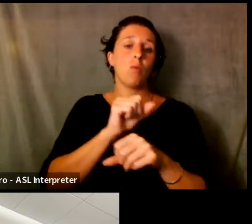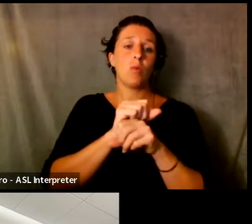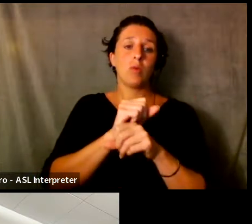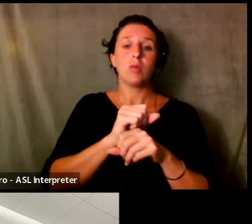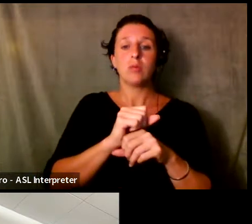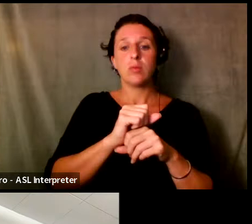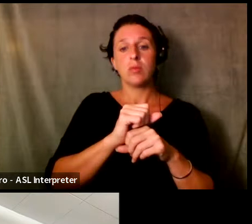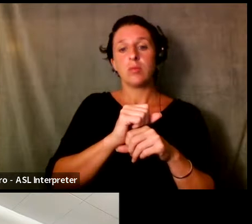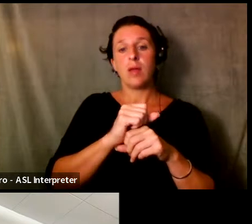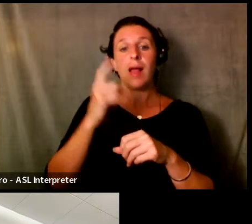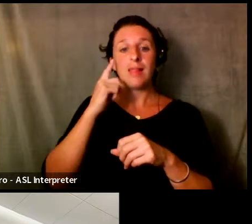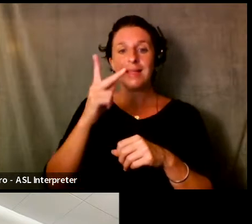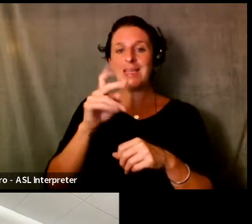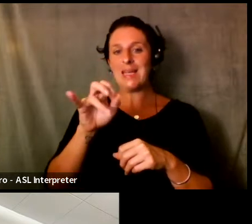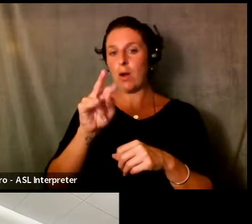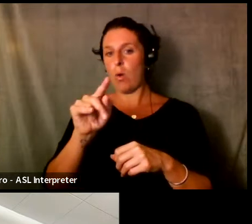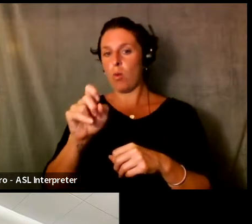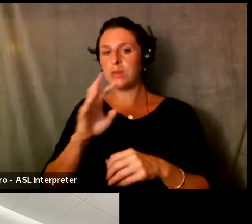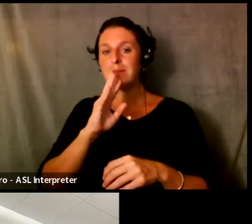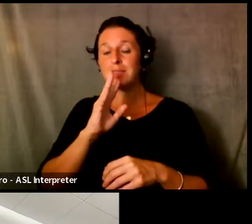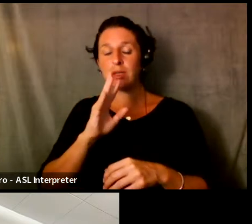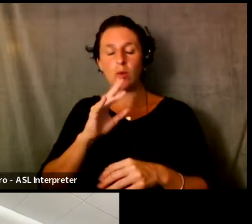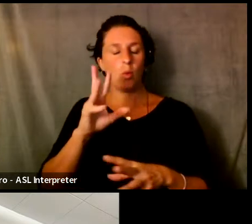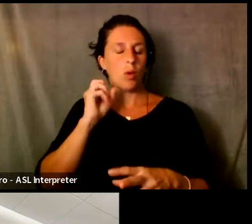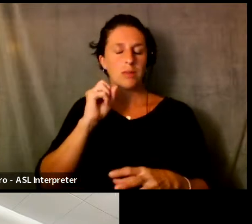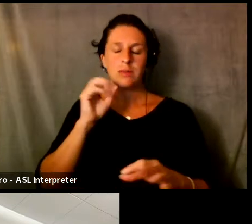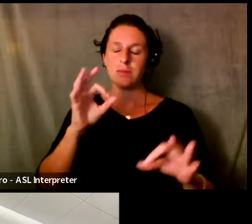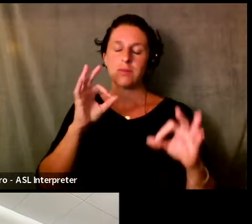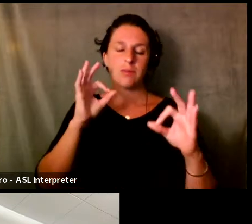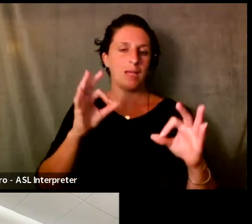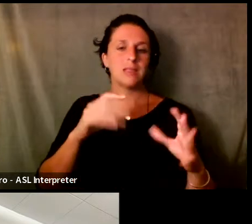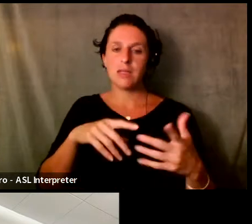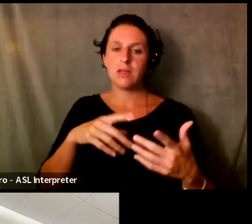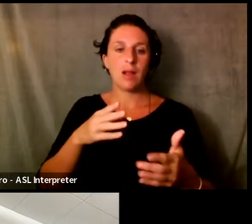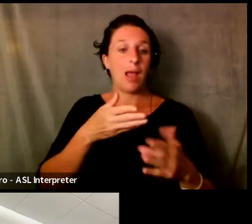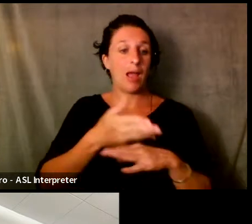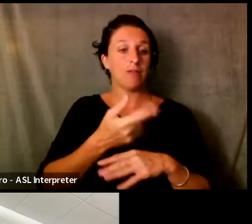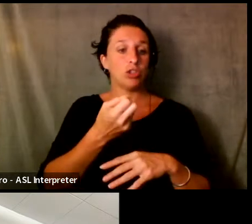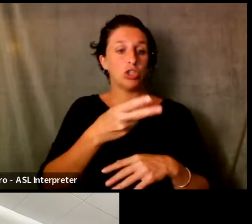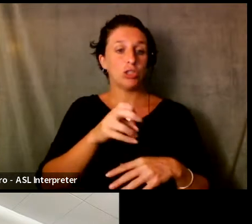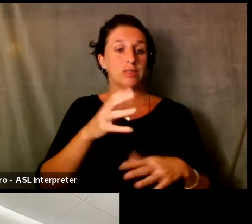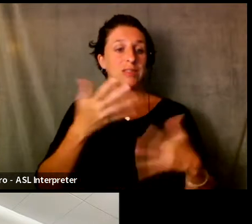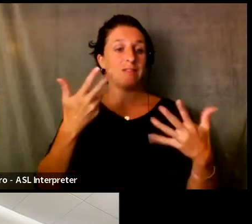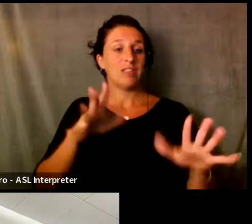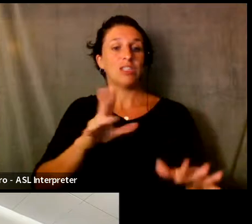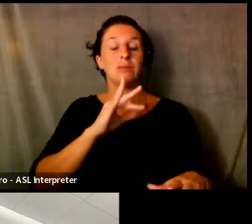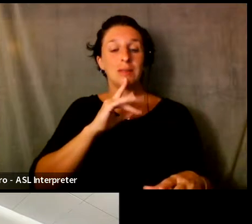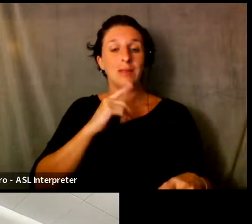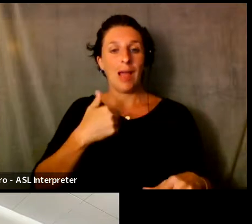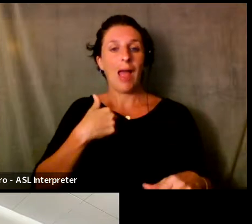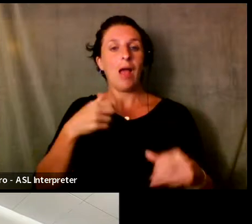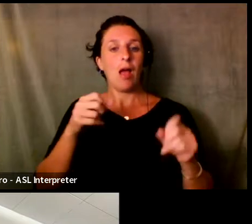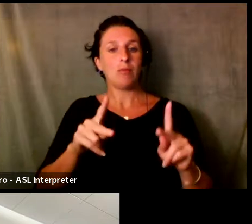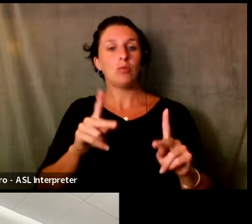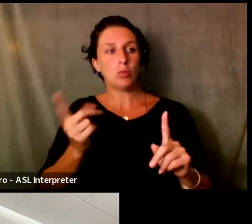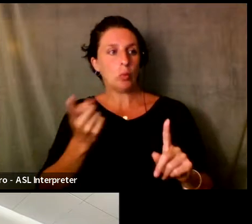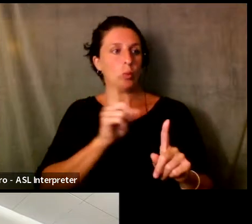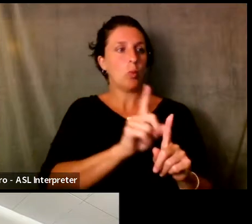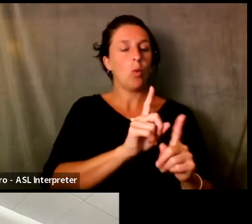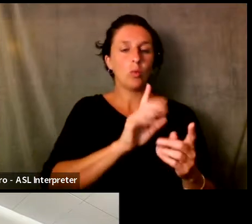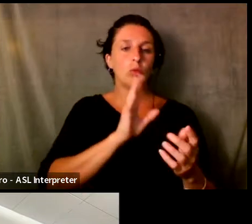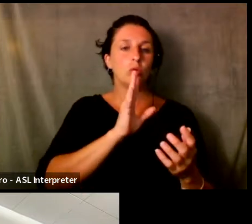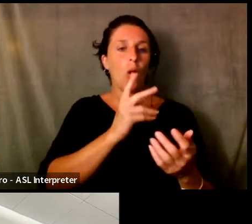I think the keynote speaker was excellent. After she was finished speaking, I had the opportunity to go up and talk to her for a little while.